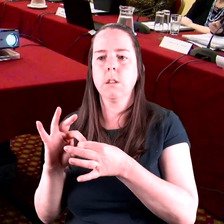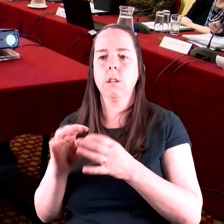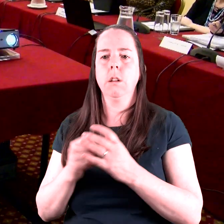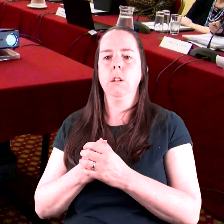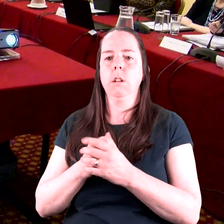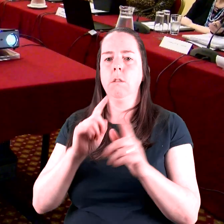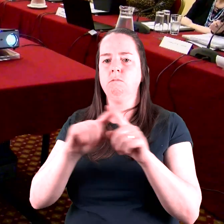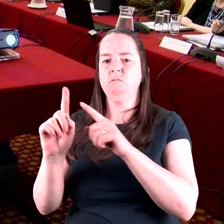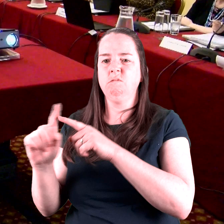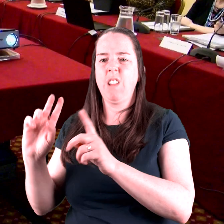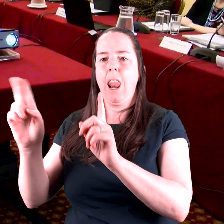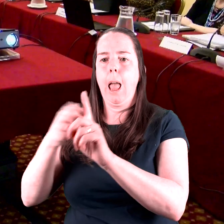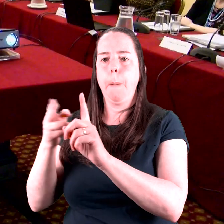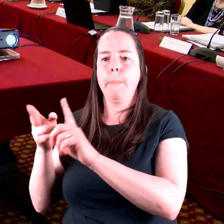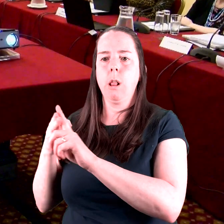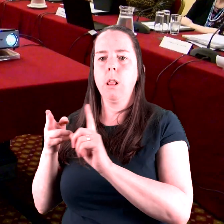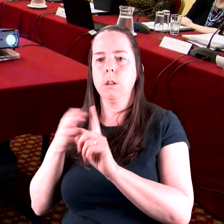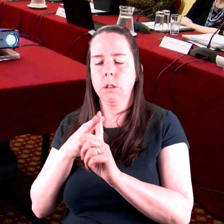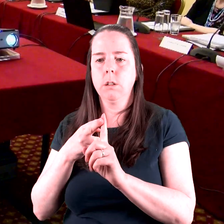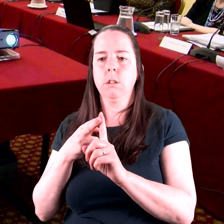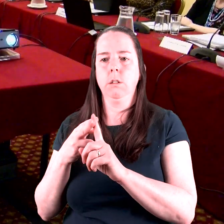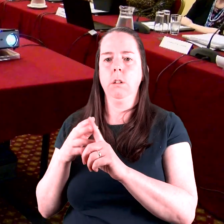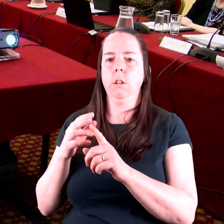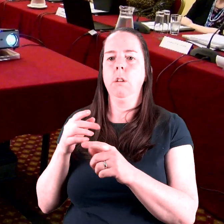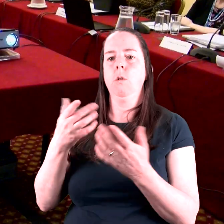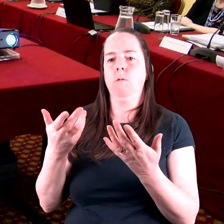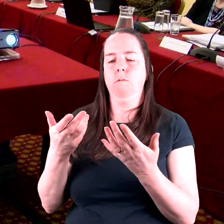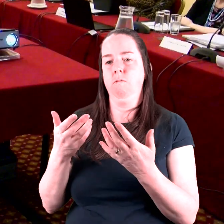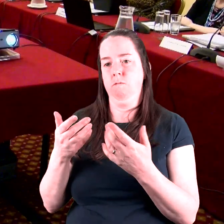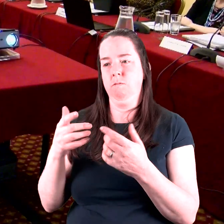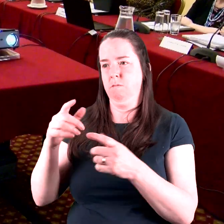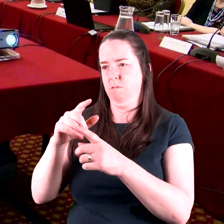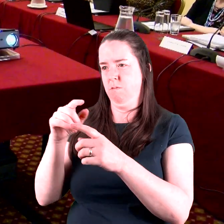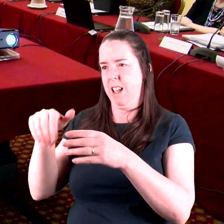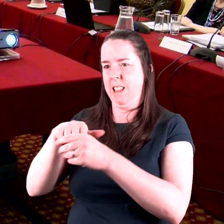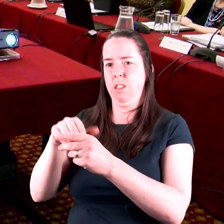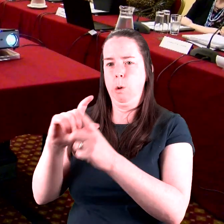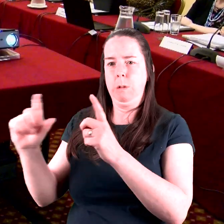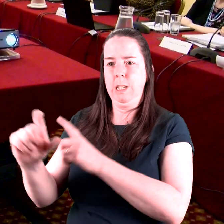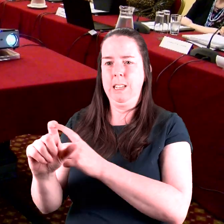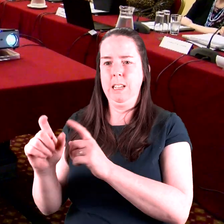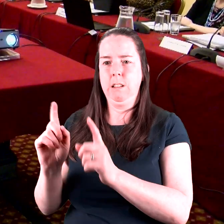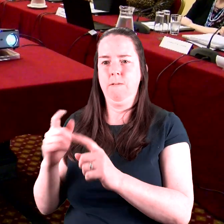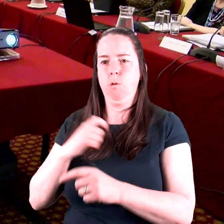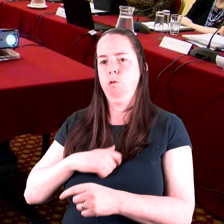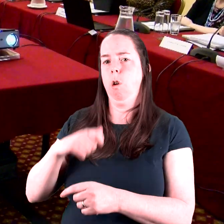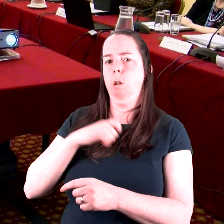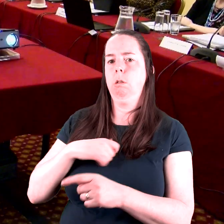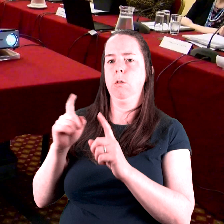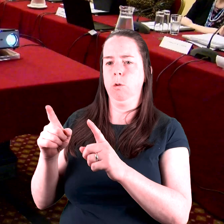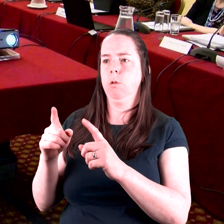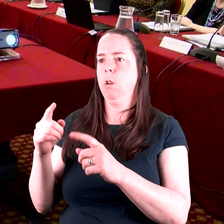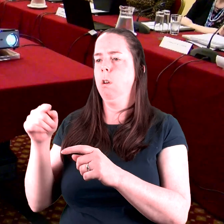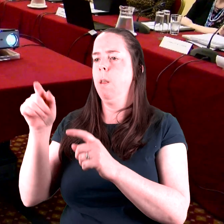community connectors, various labels again being applied to the kind of people from within communities who are bridging that